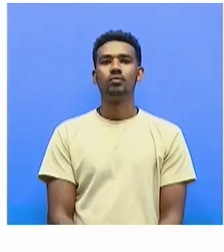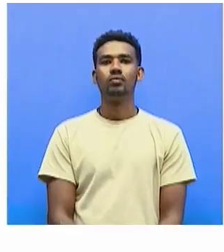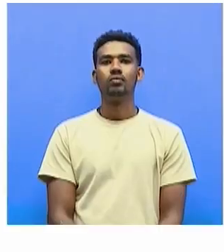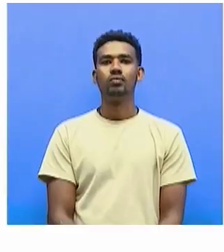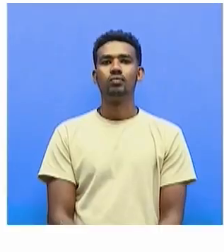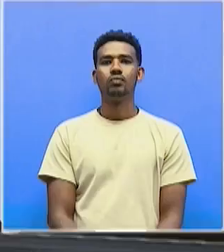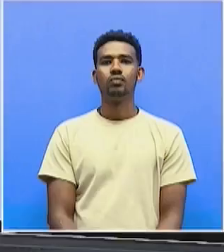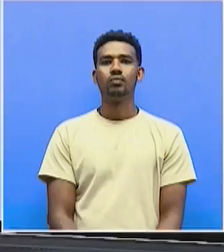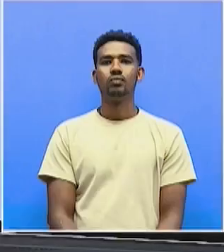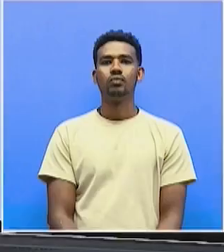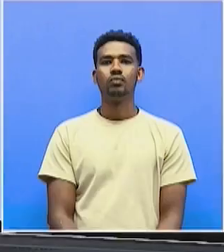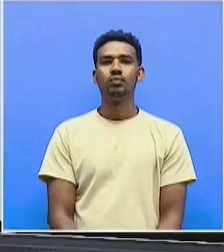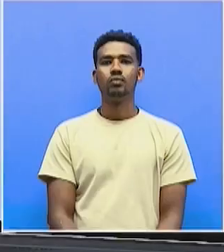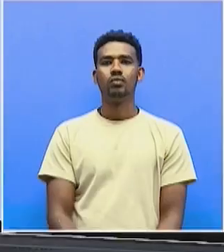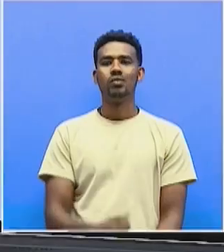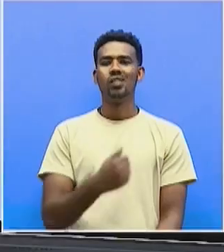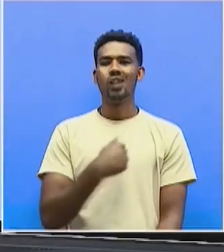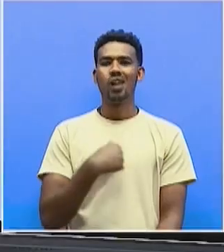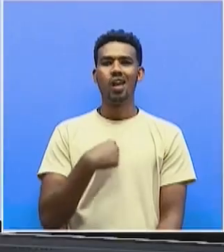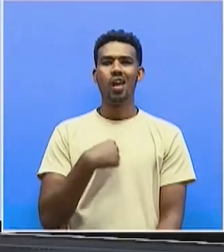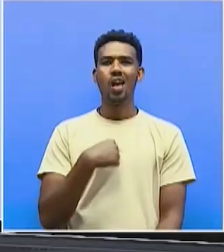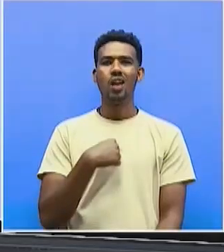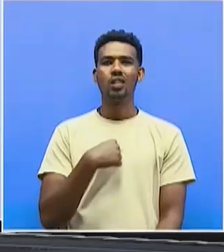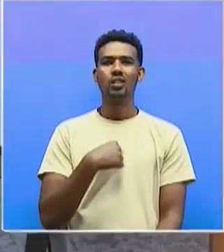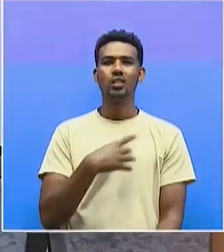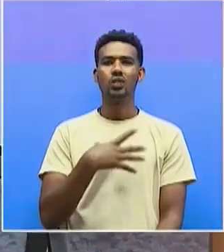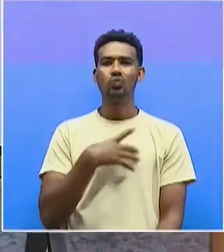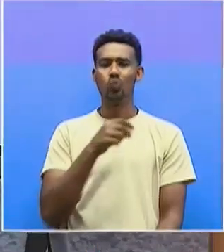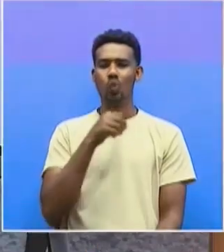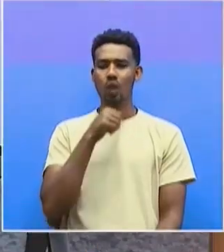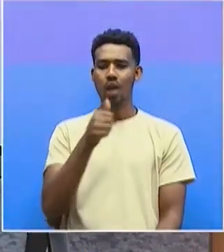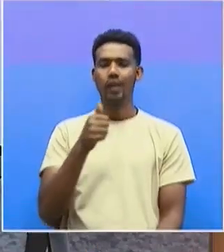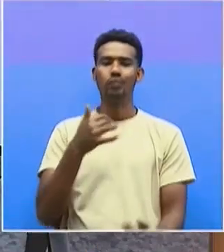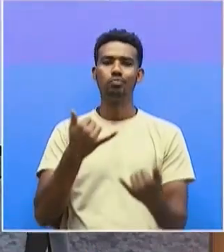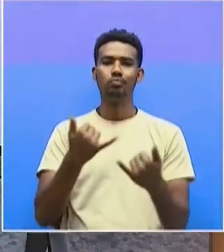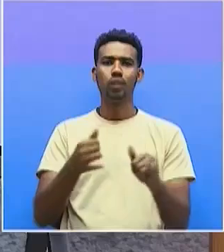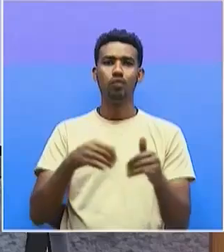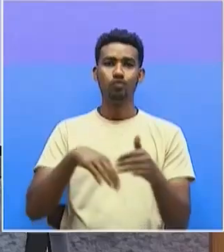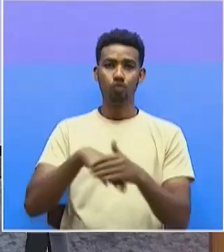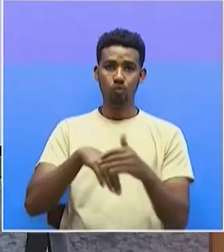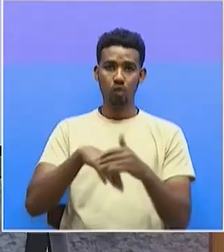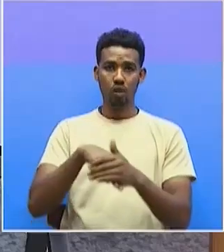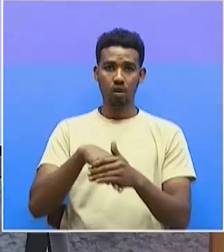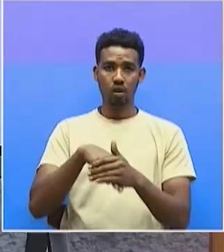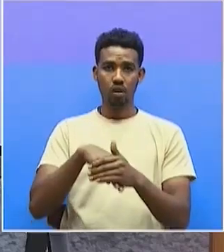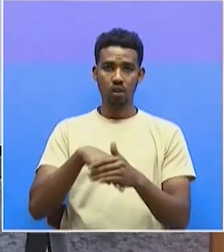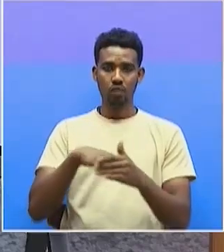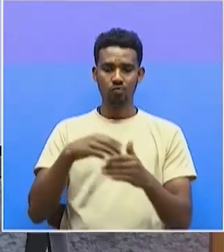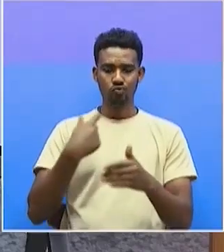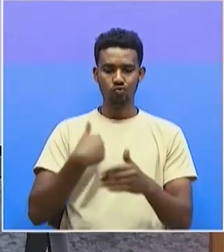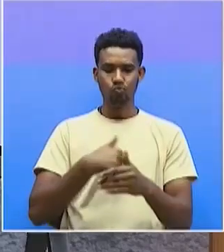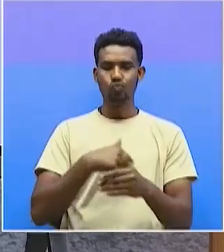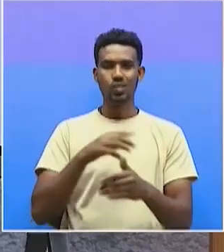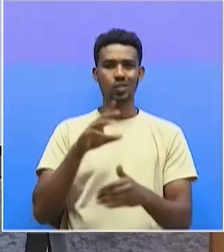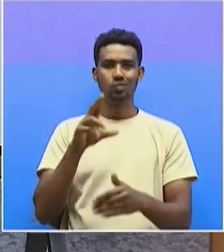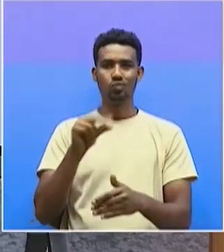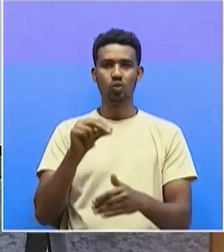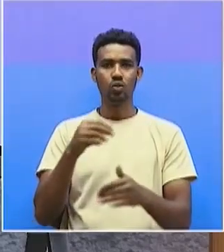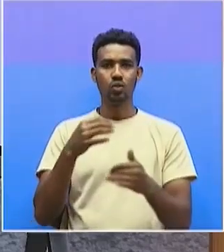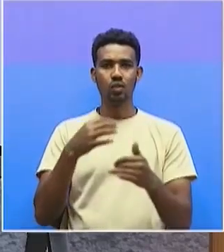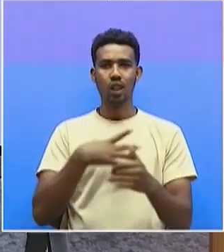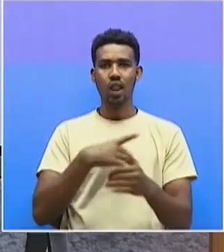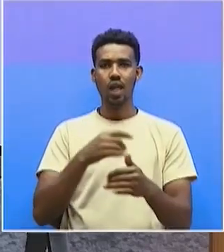Here, students, I do not like playing football. And we are saying here, we do not like